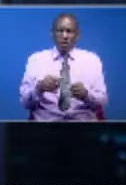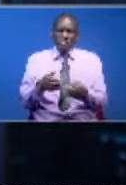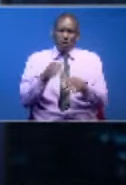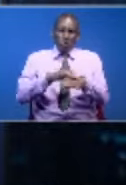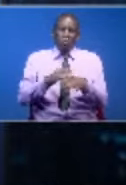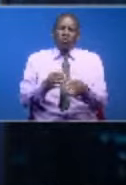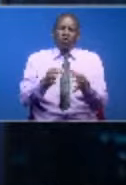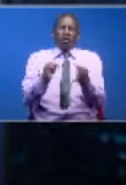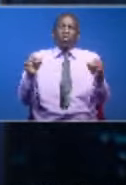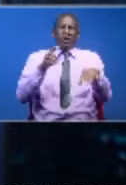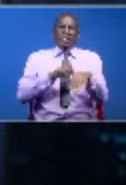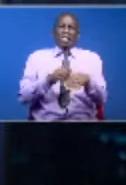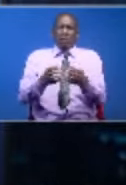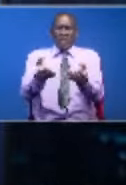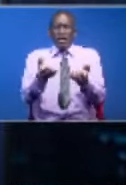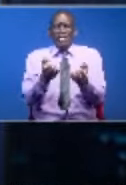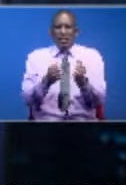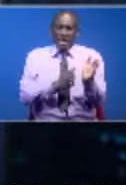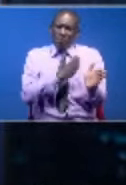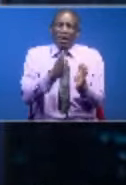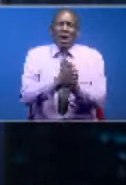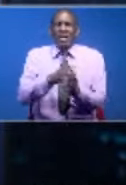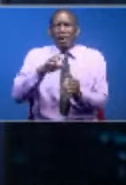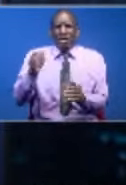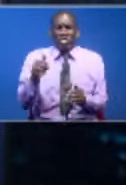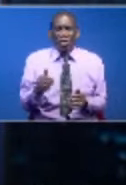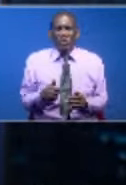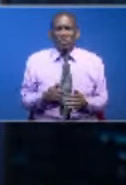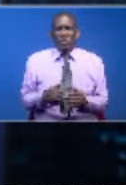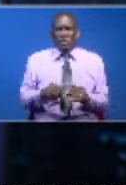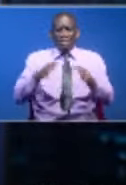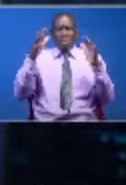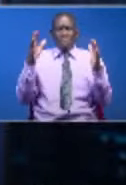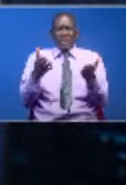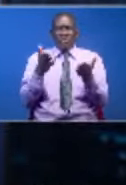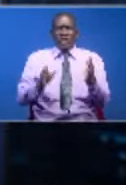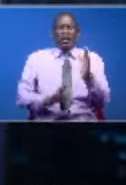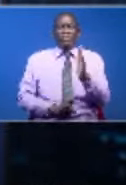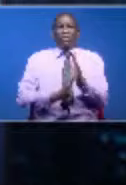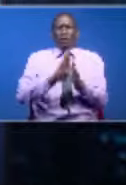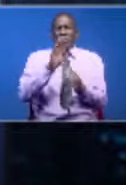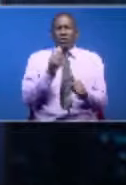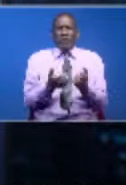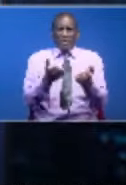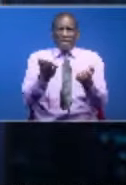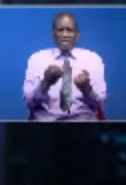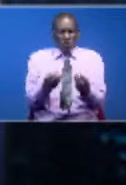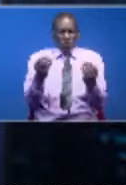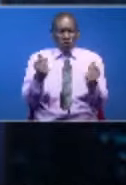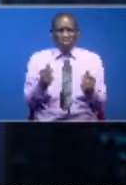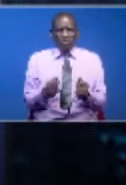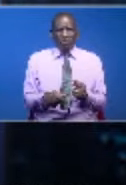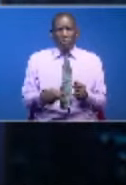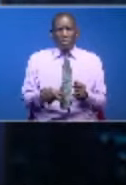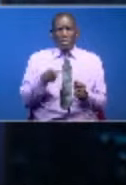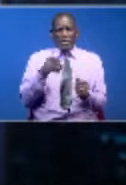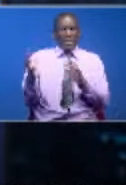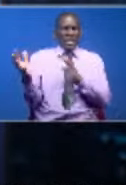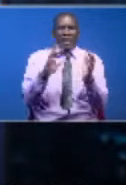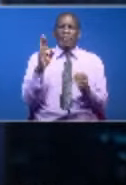in infrastructure and other, large-scale developments that are needed to address, climate